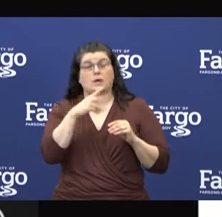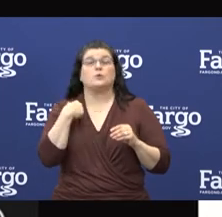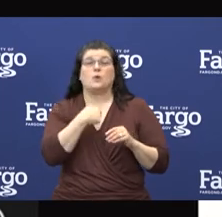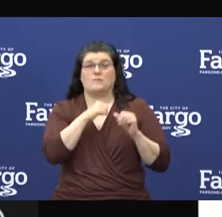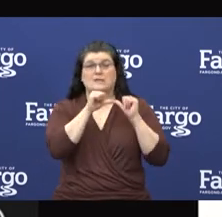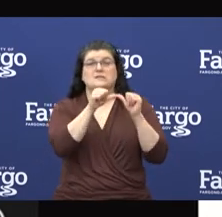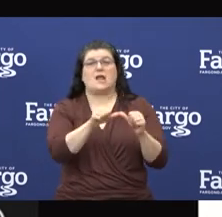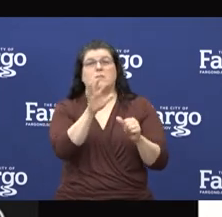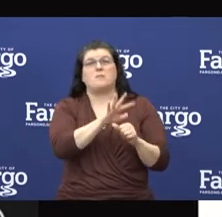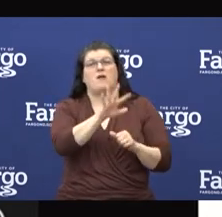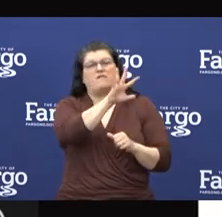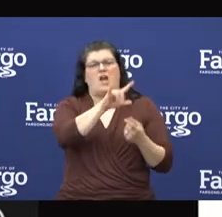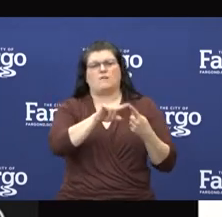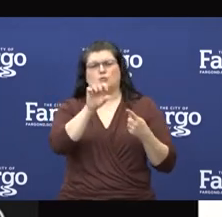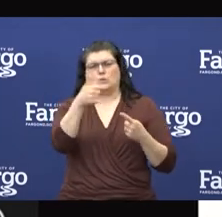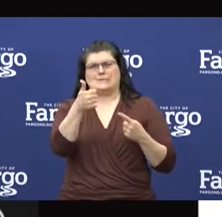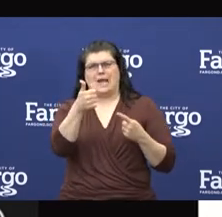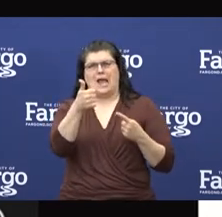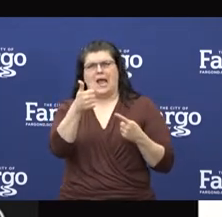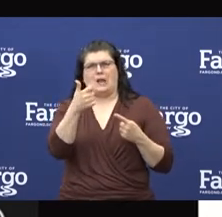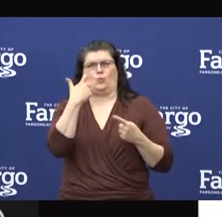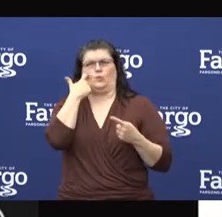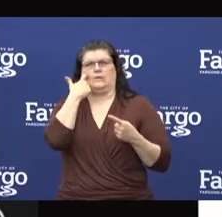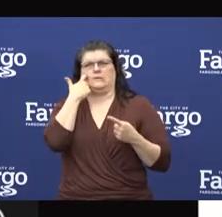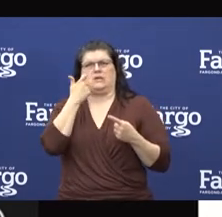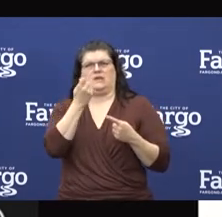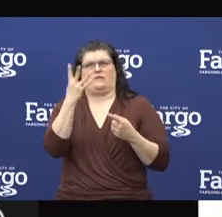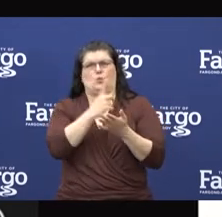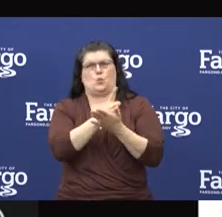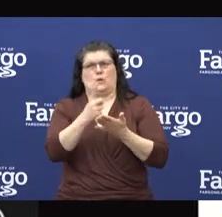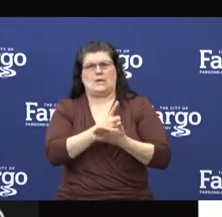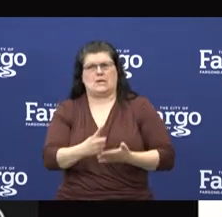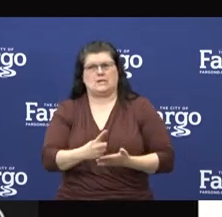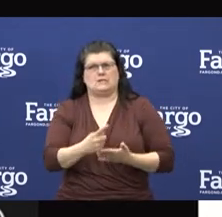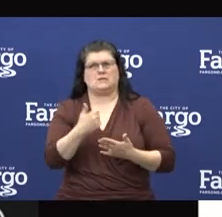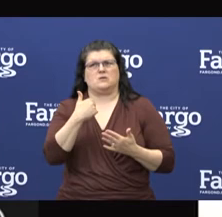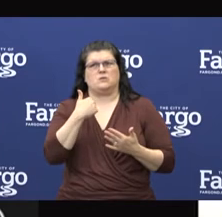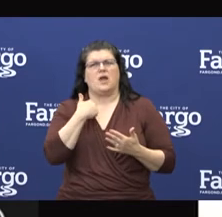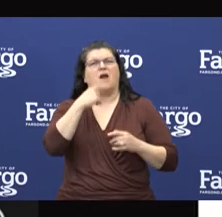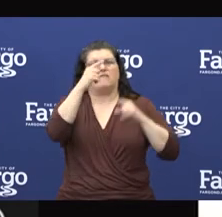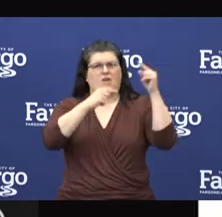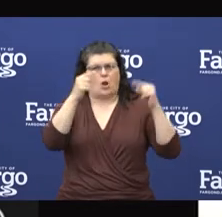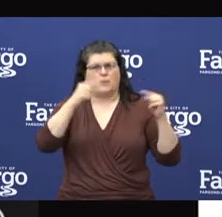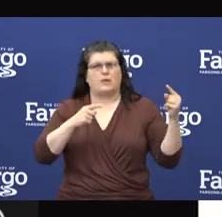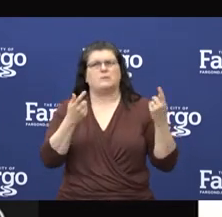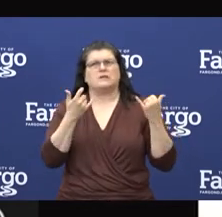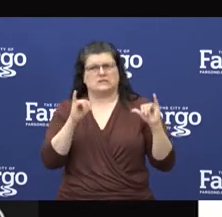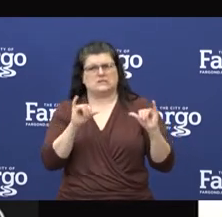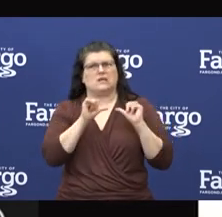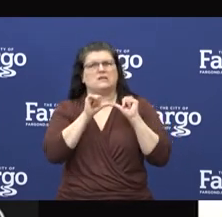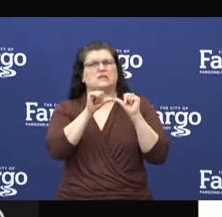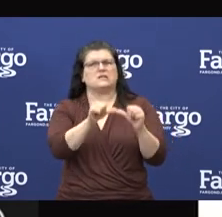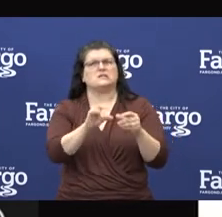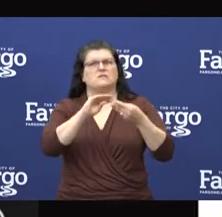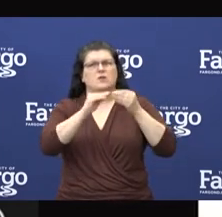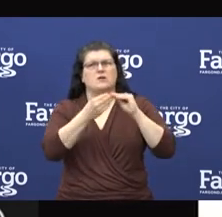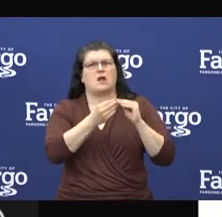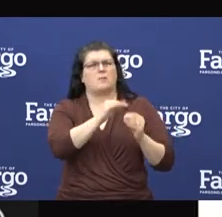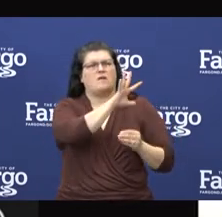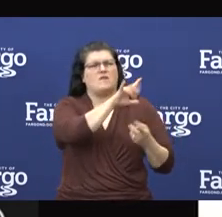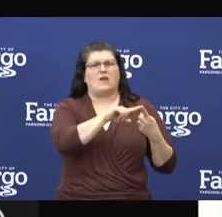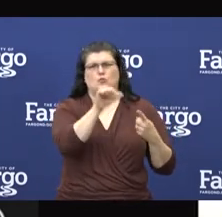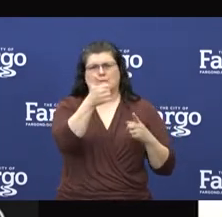around 5 to 10 over the past 3 to 4 weeks. We see some variability up and down a little bit, but it's been pretty consistent in that 5 to 10 per